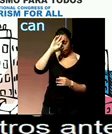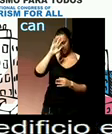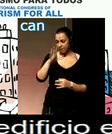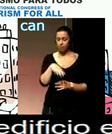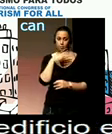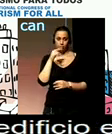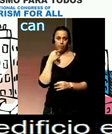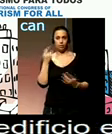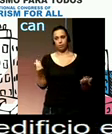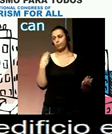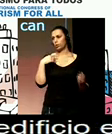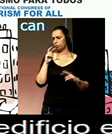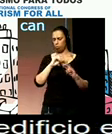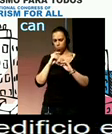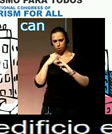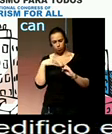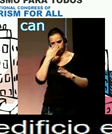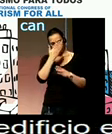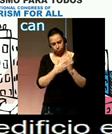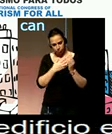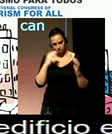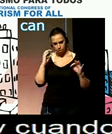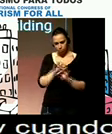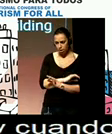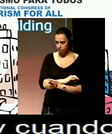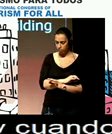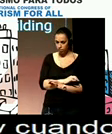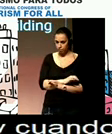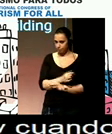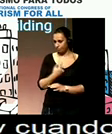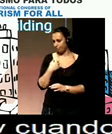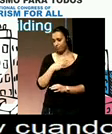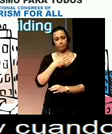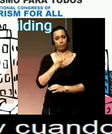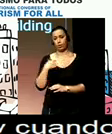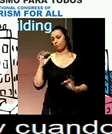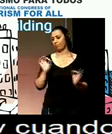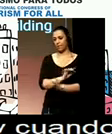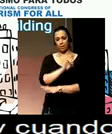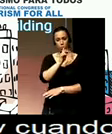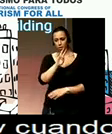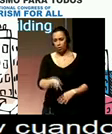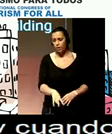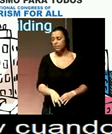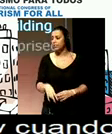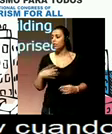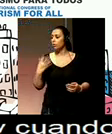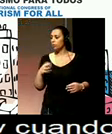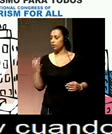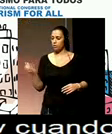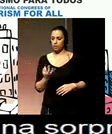is accessible. And once we are there, we are surprised. Well, maybe I was wrong, maybe I wasn't wrong,